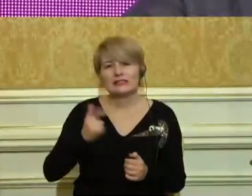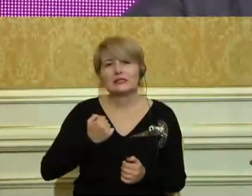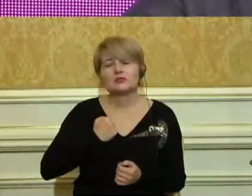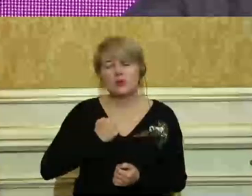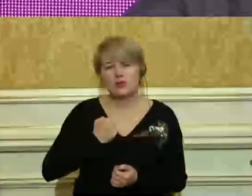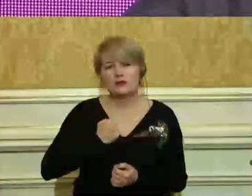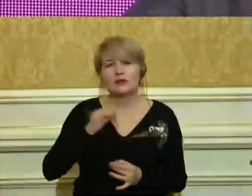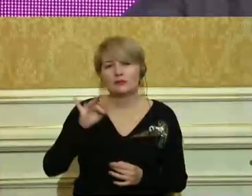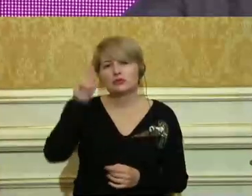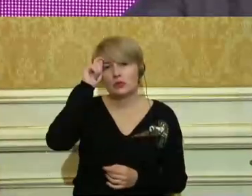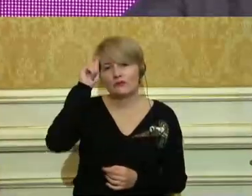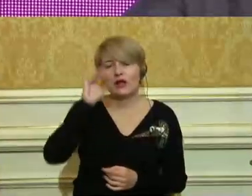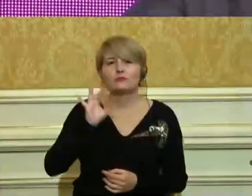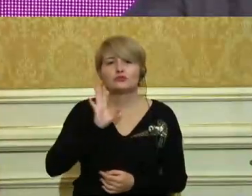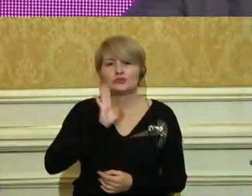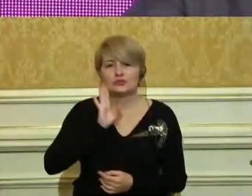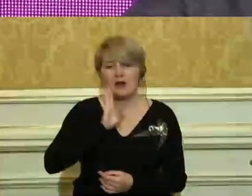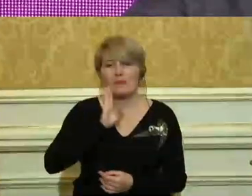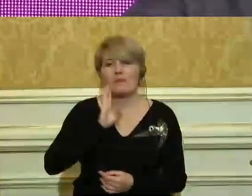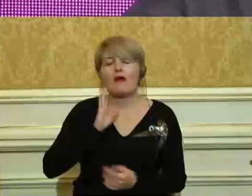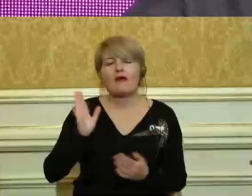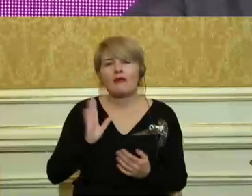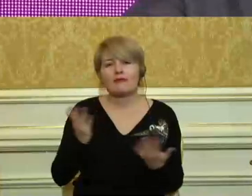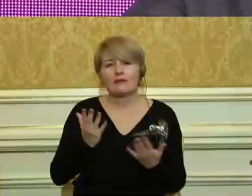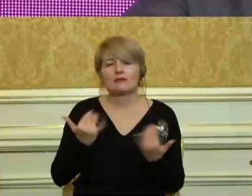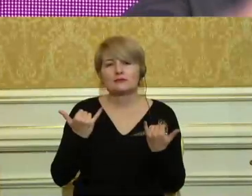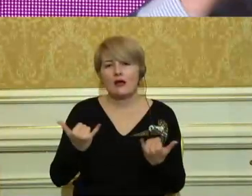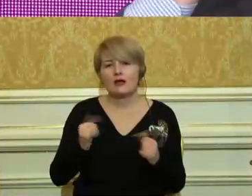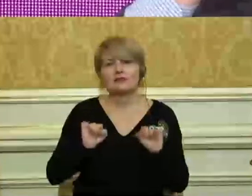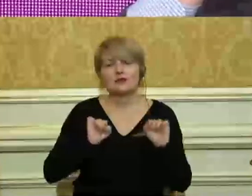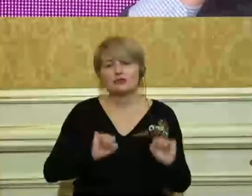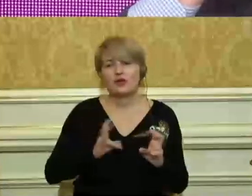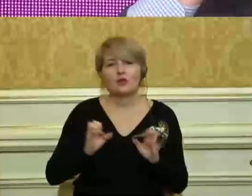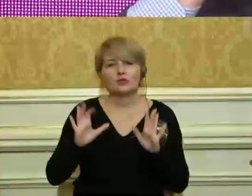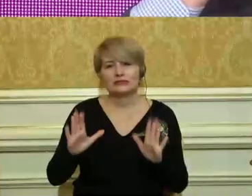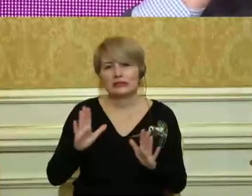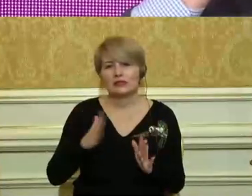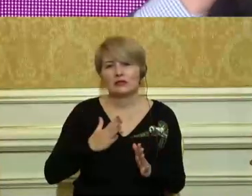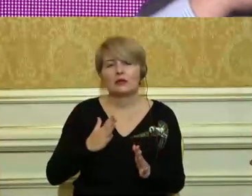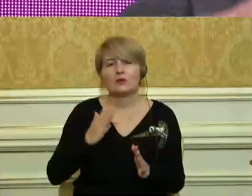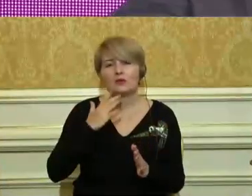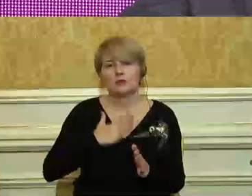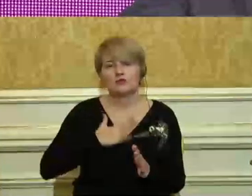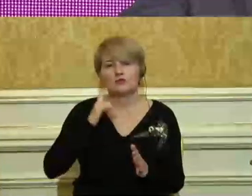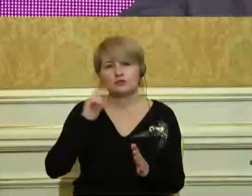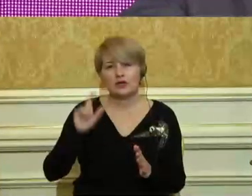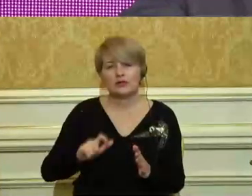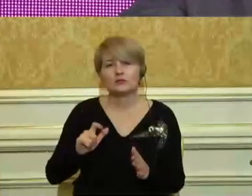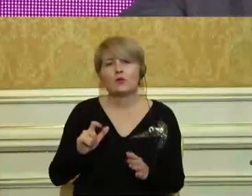women who are protecting not their own country, but our freedom as well.